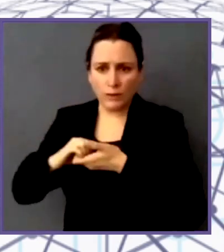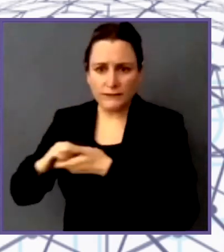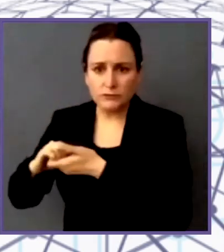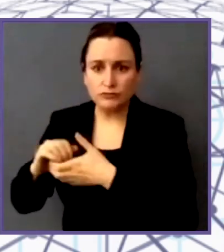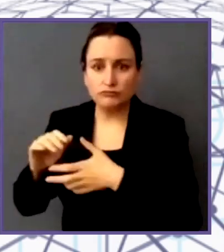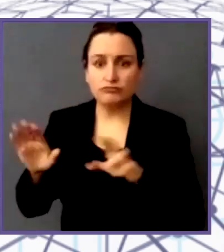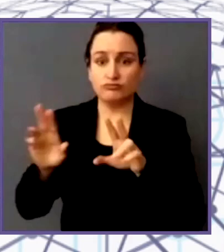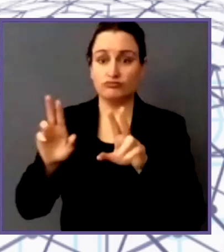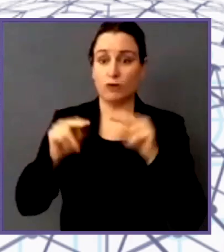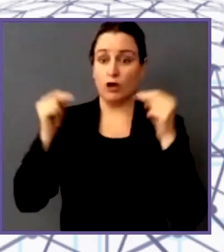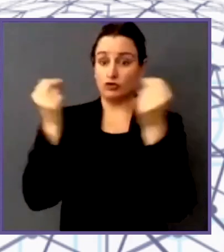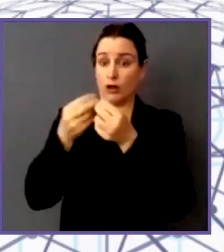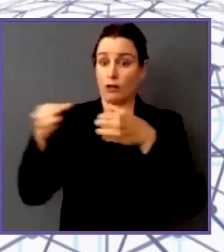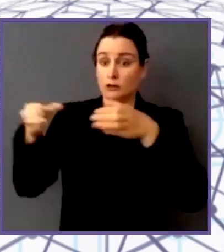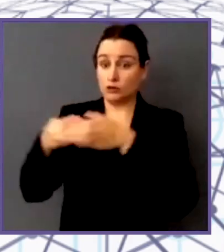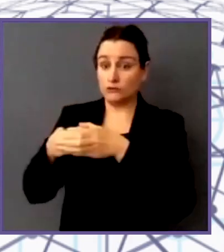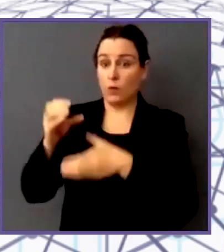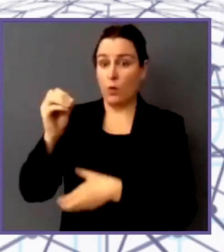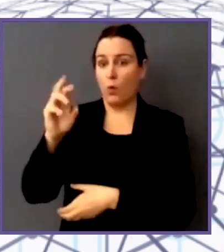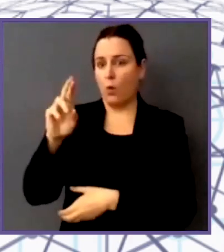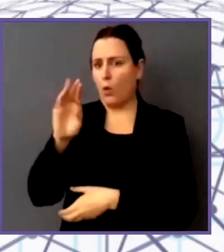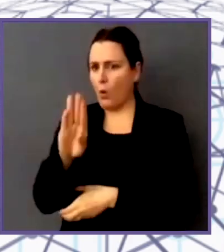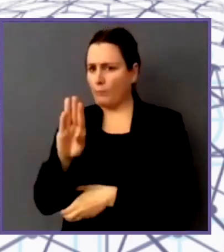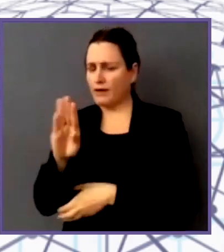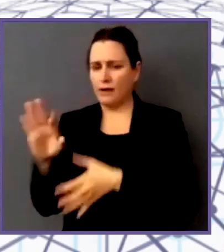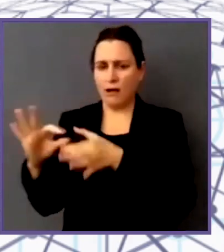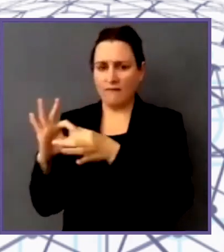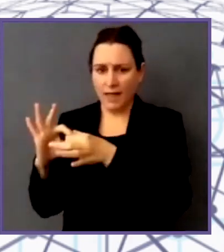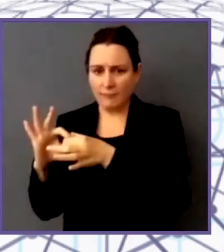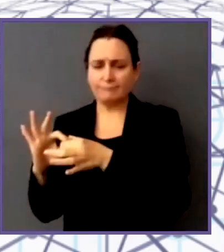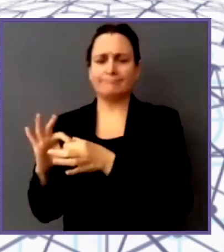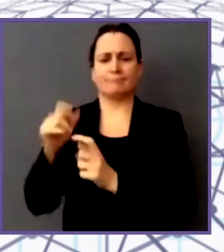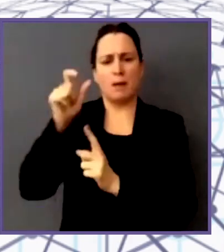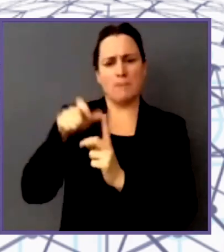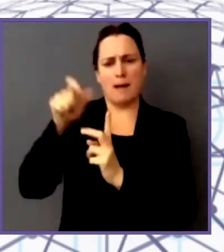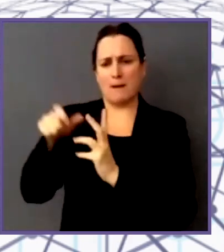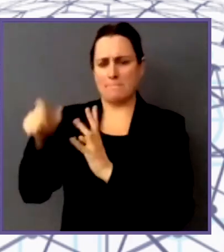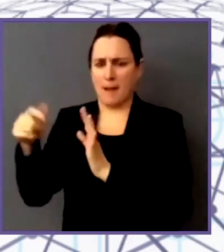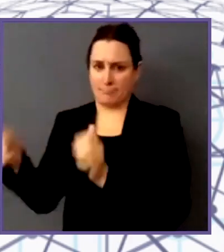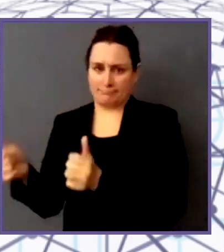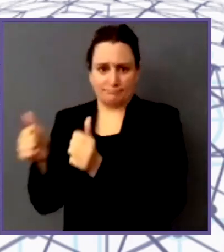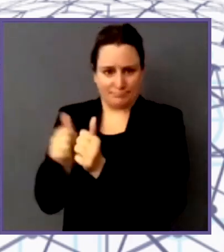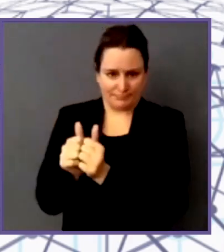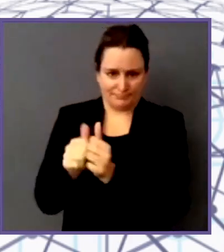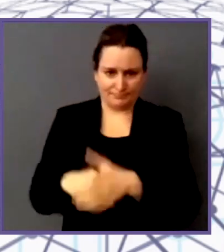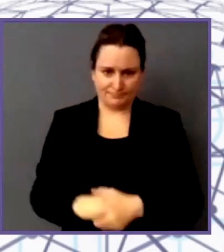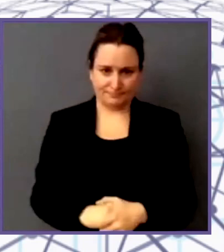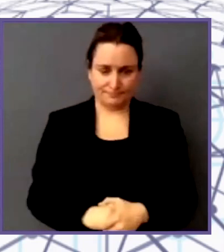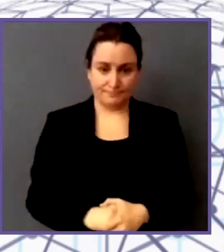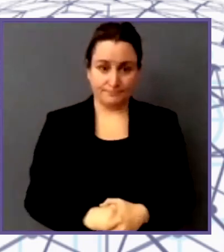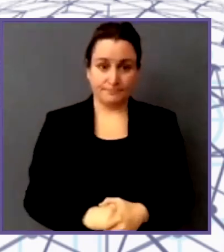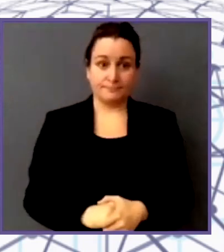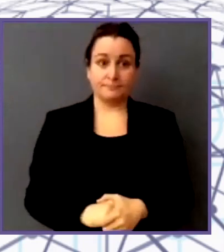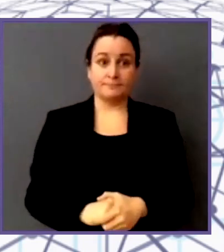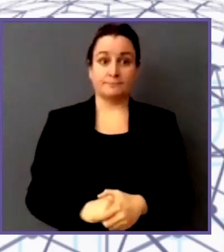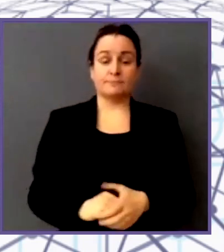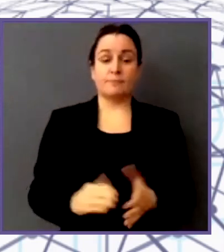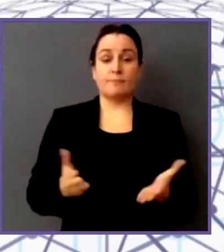Next, we have Kota Kita from Solo, Indonesia, represented by Fuad Jamil, who's also known as